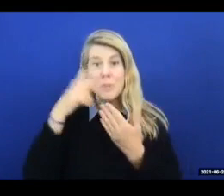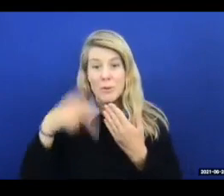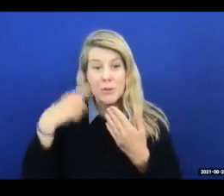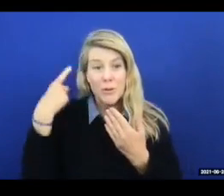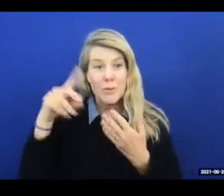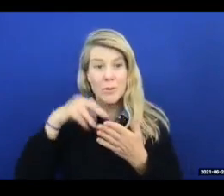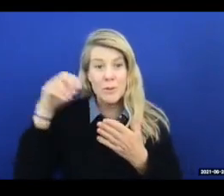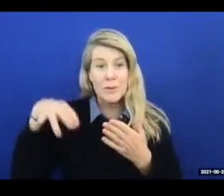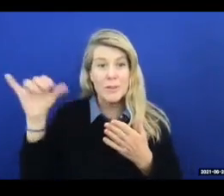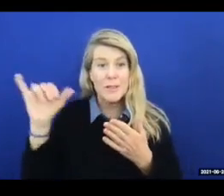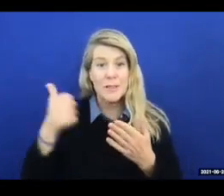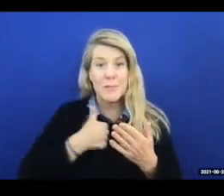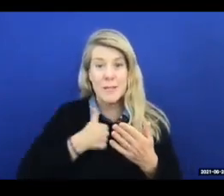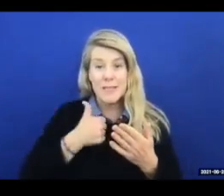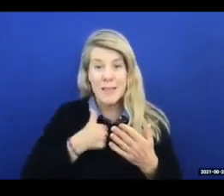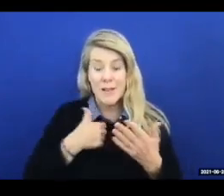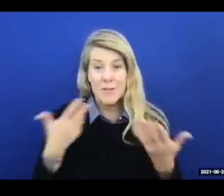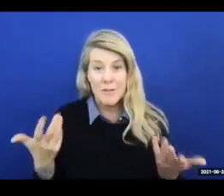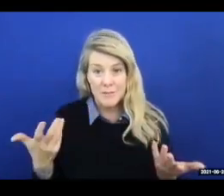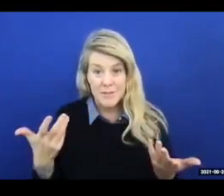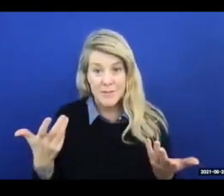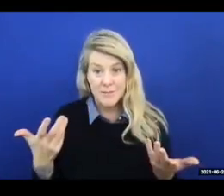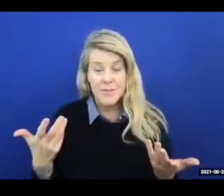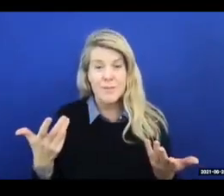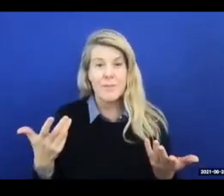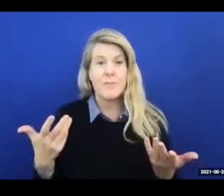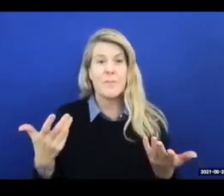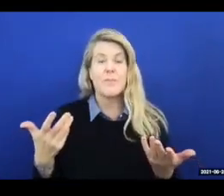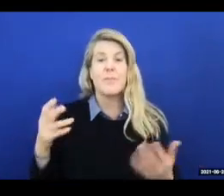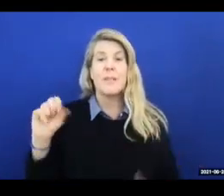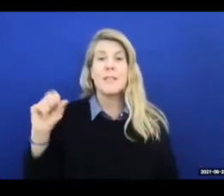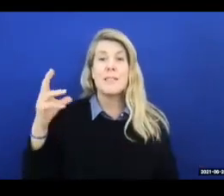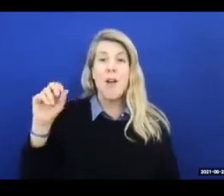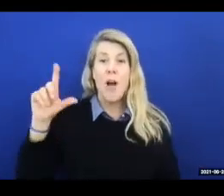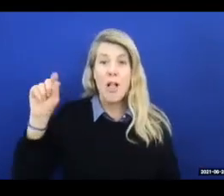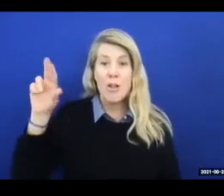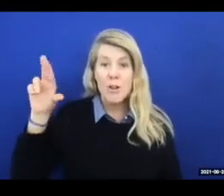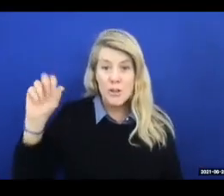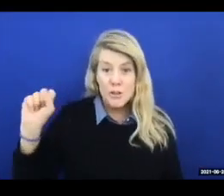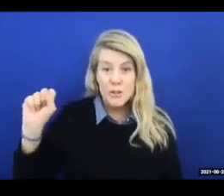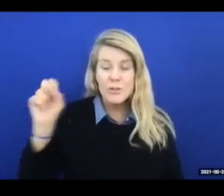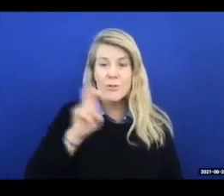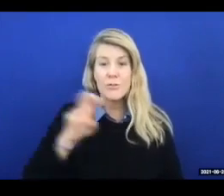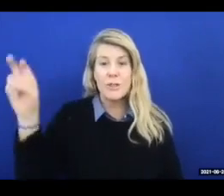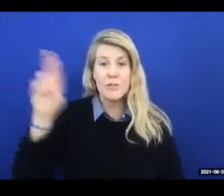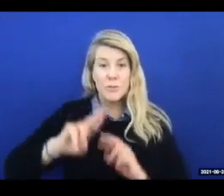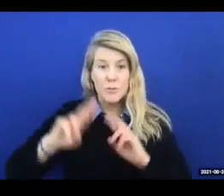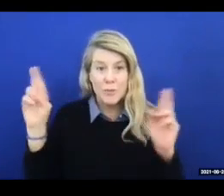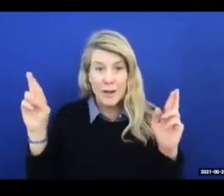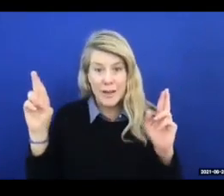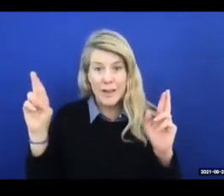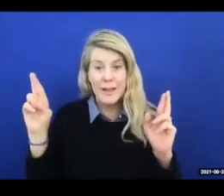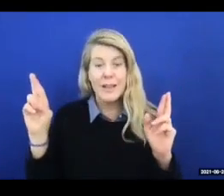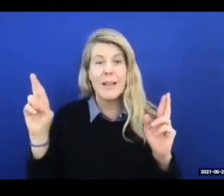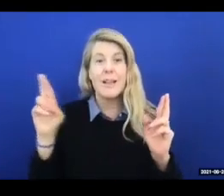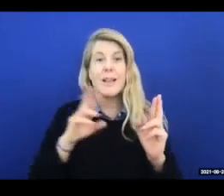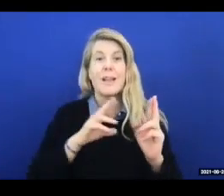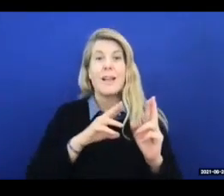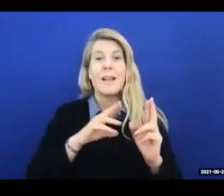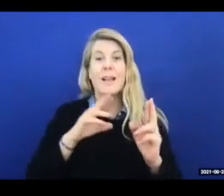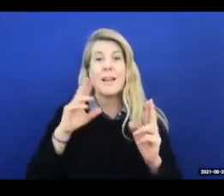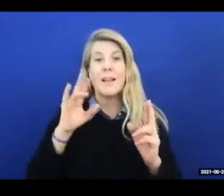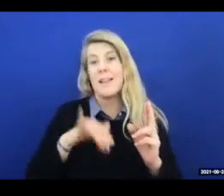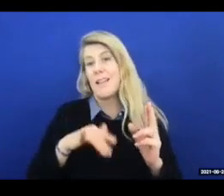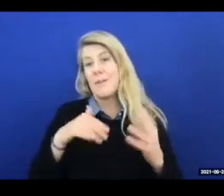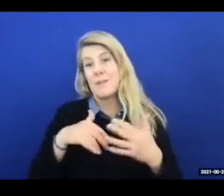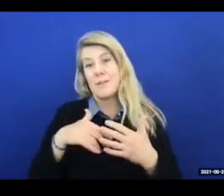like myself, such as the Scholars Program to help me be transfer ready, and that's when I knew that SMC was the